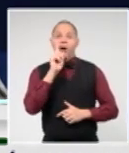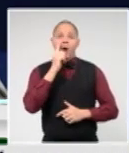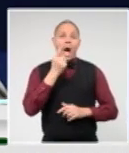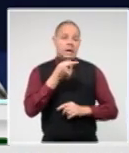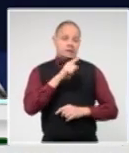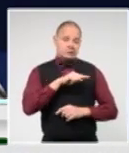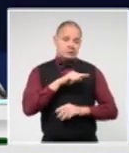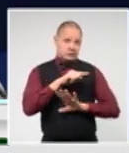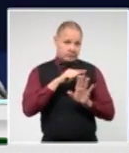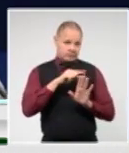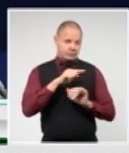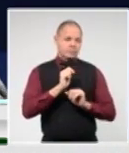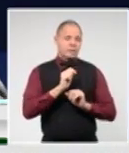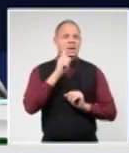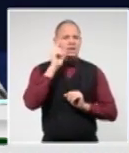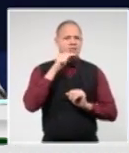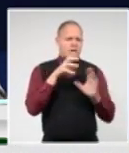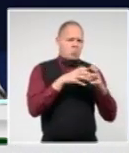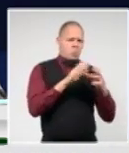Yesterday, we processed